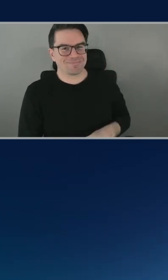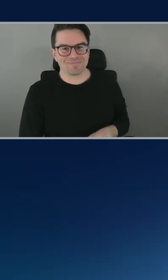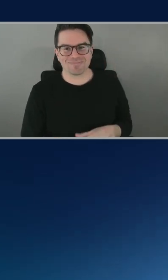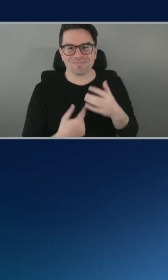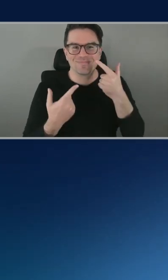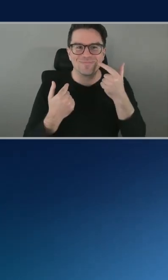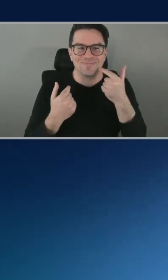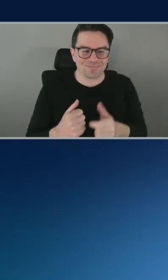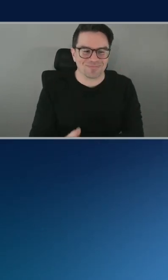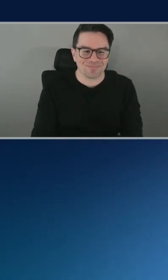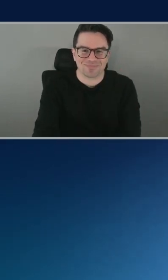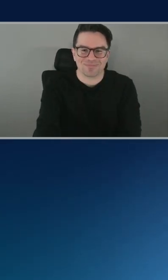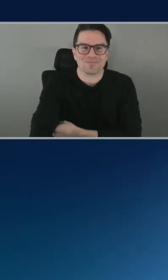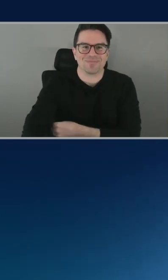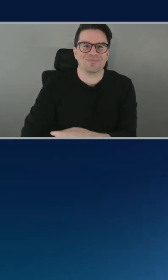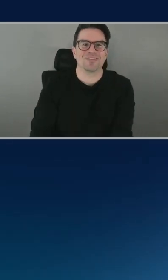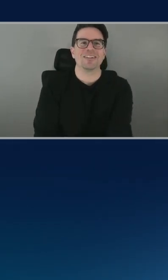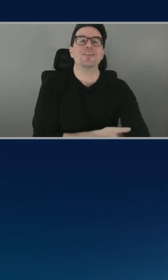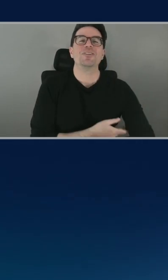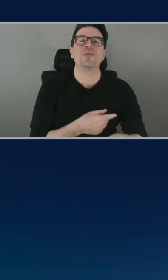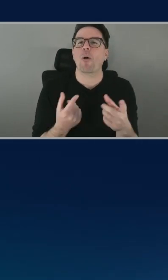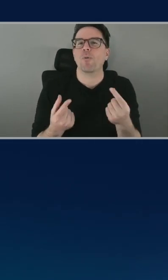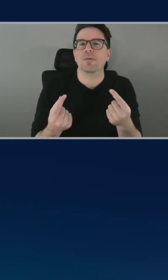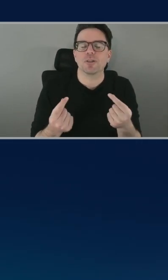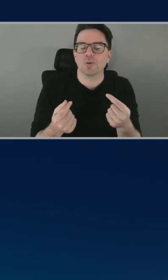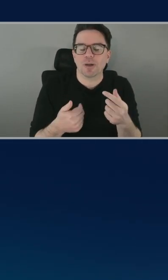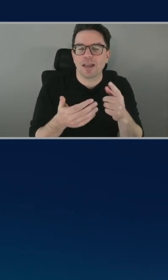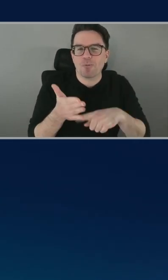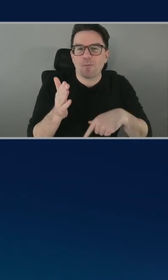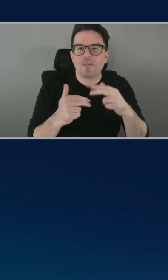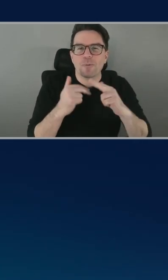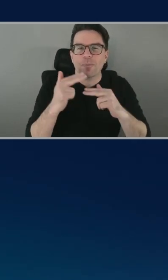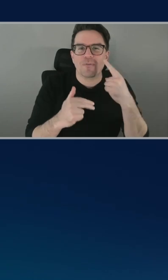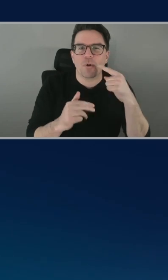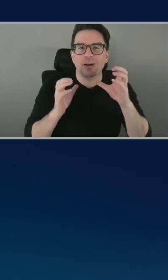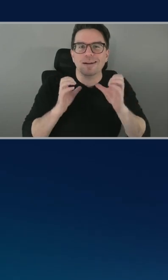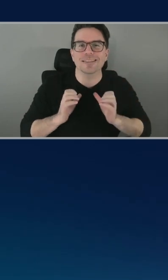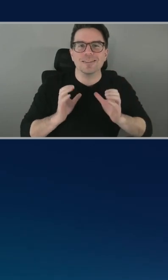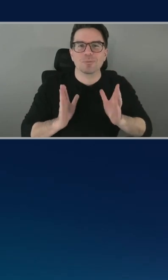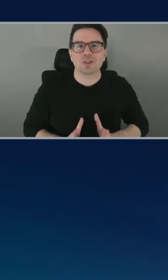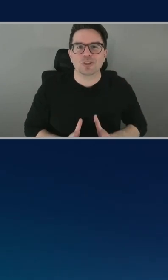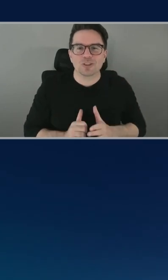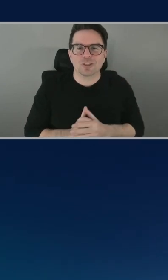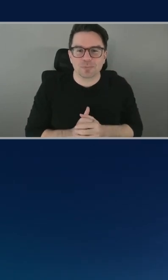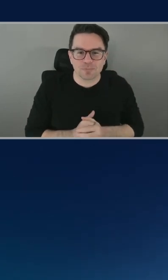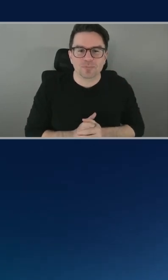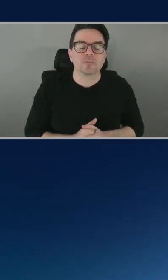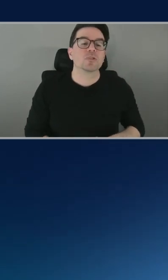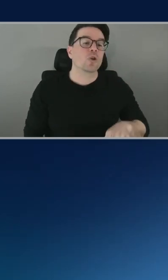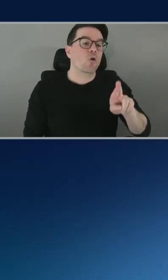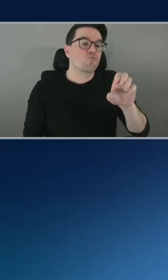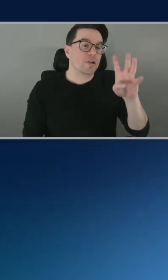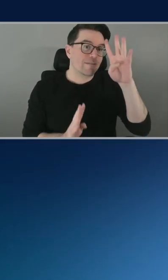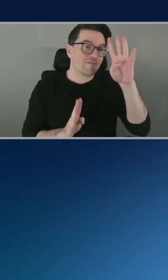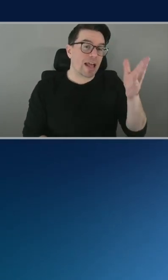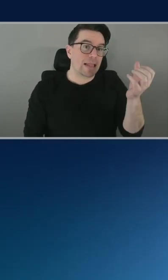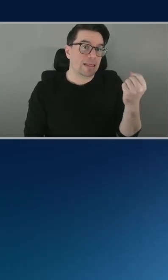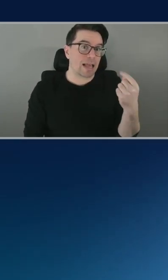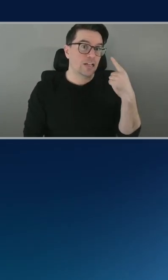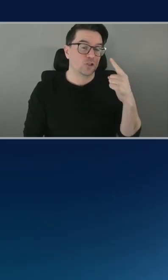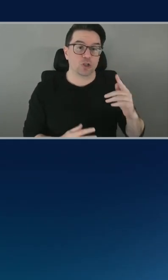tell us what it is that you've been doing and building for customers. So at reInvent last year, we launched S3 Tables,